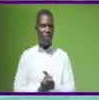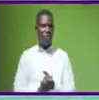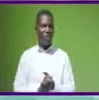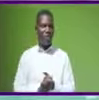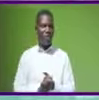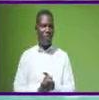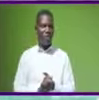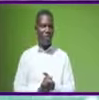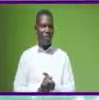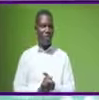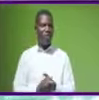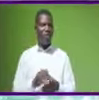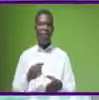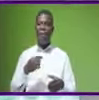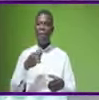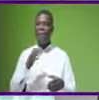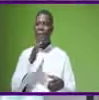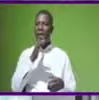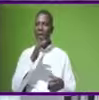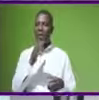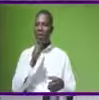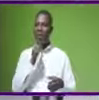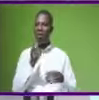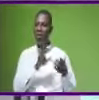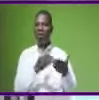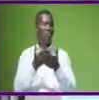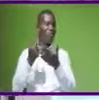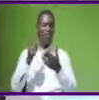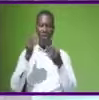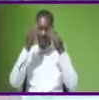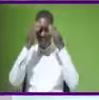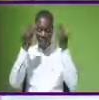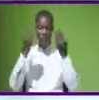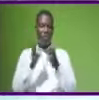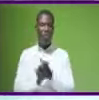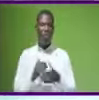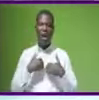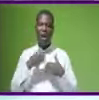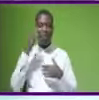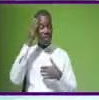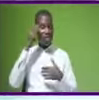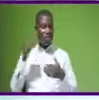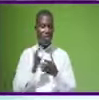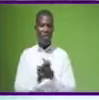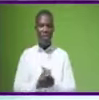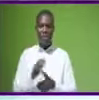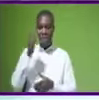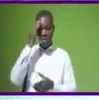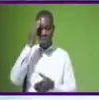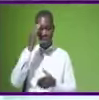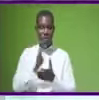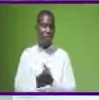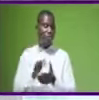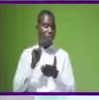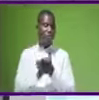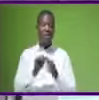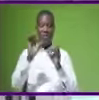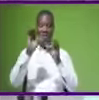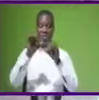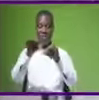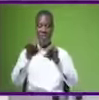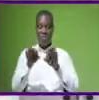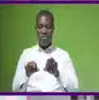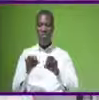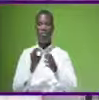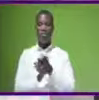me maami nwoda ntina minim aye ho hwe sa na minim se jama aye de